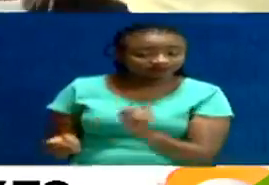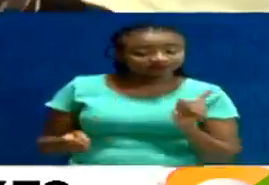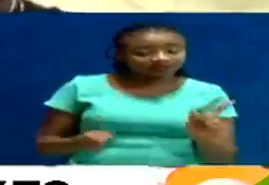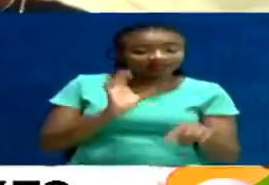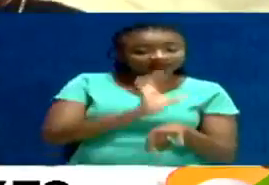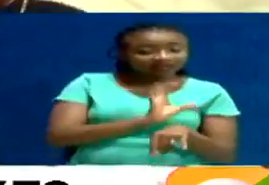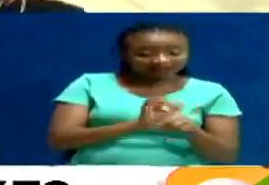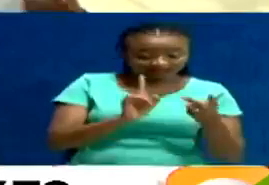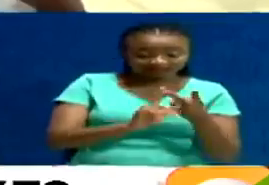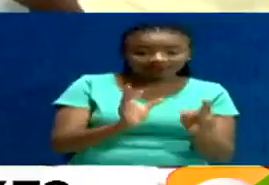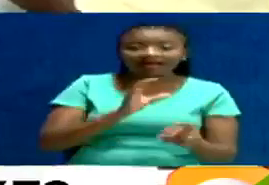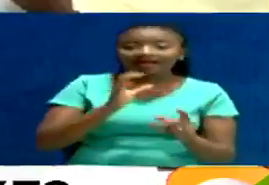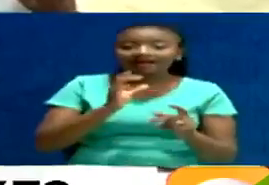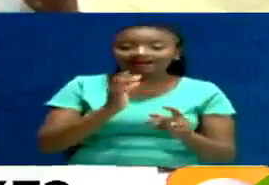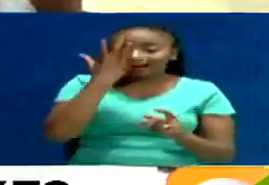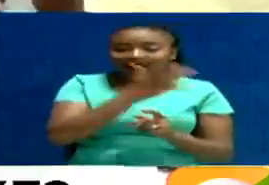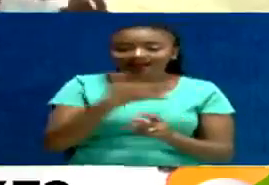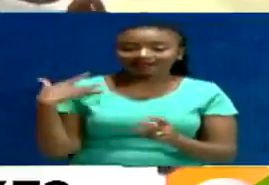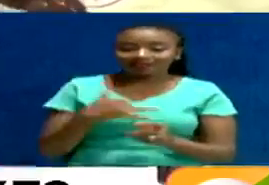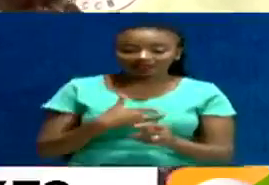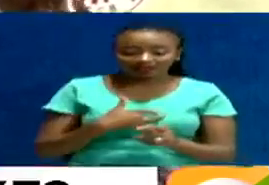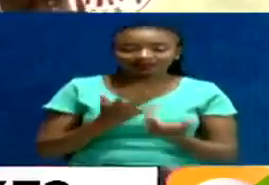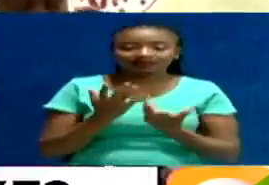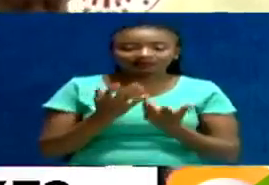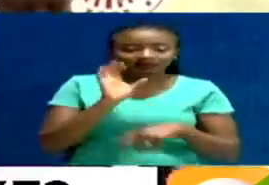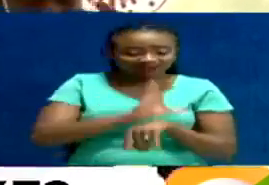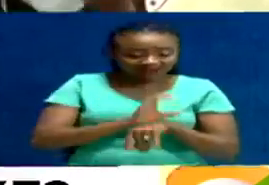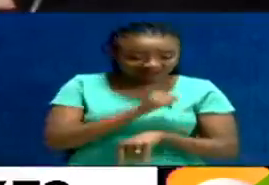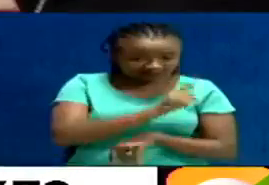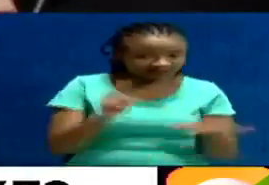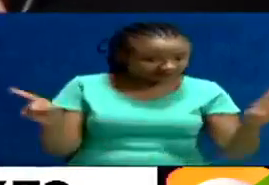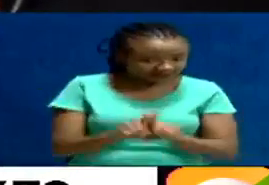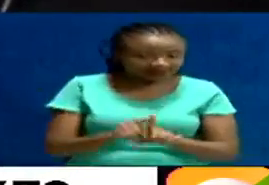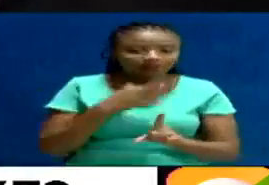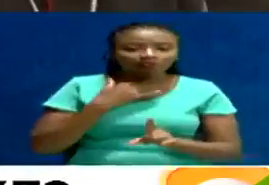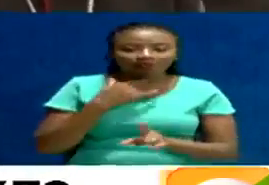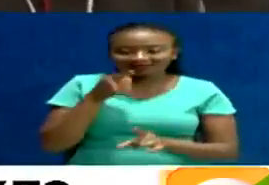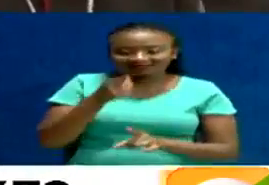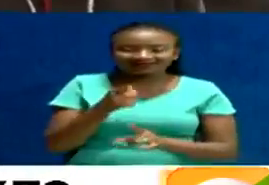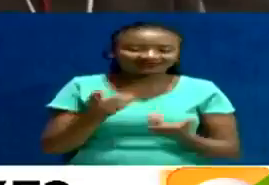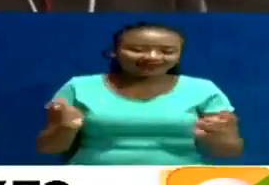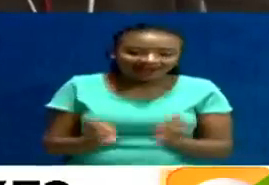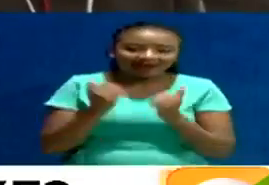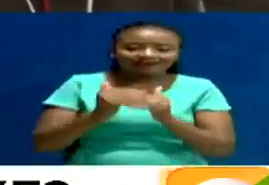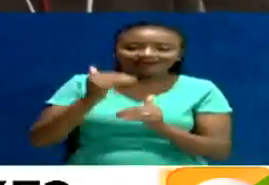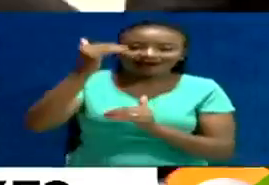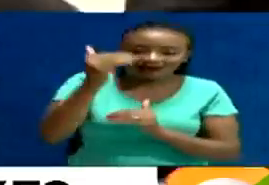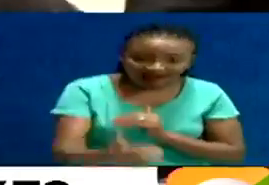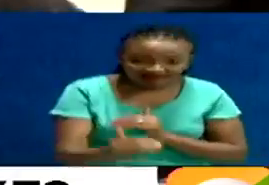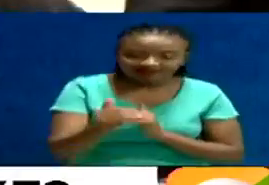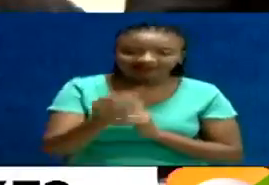backdrop of the Catholic Church's opposition to conducting a referendum before the 2022 general election. We propose